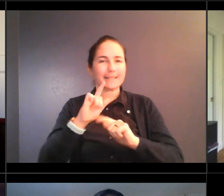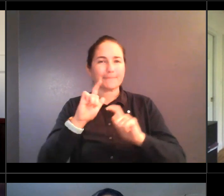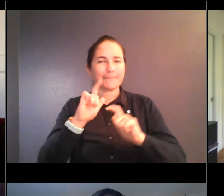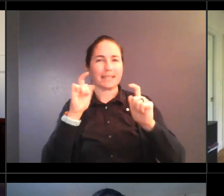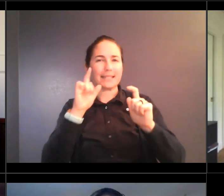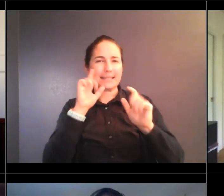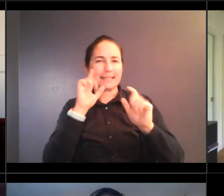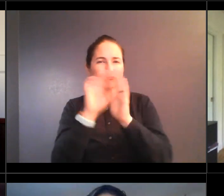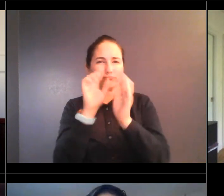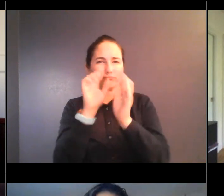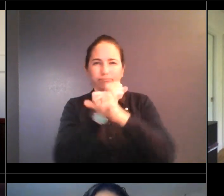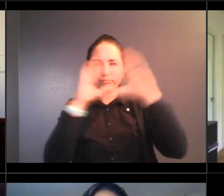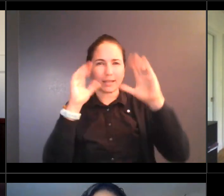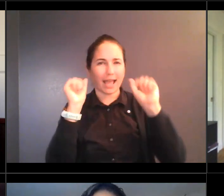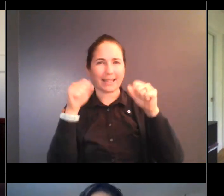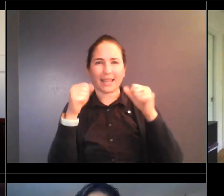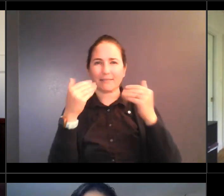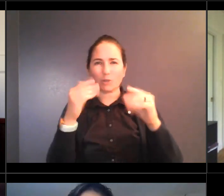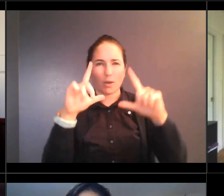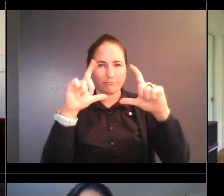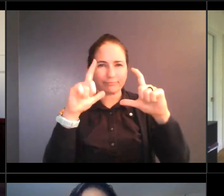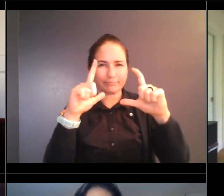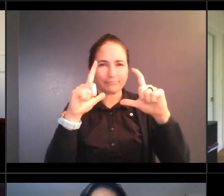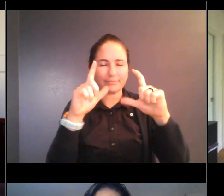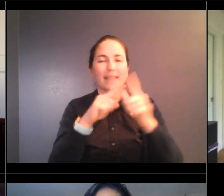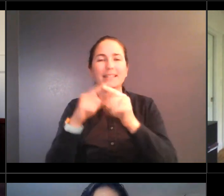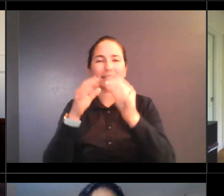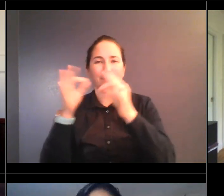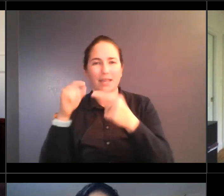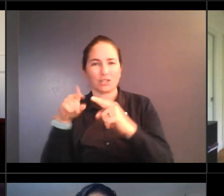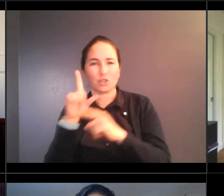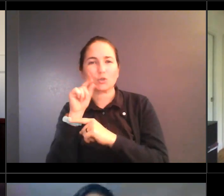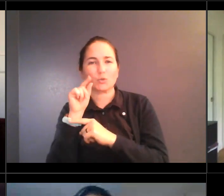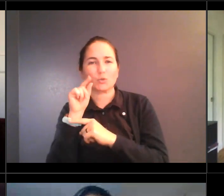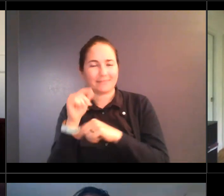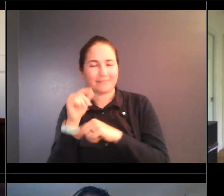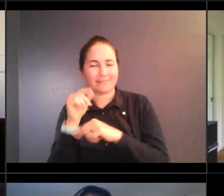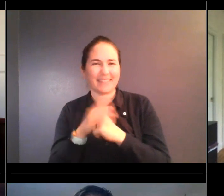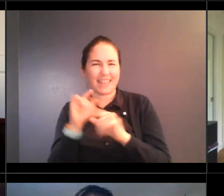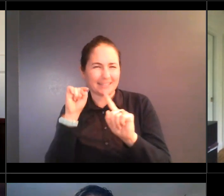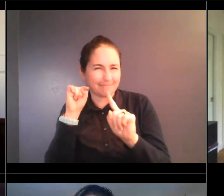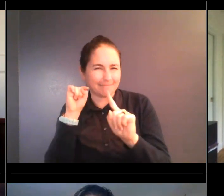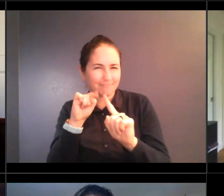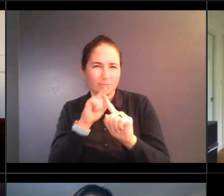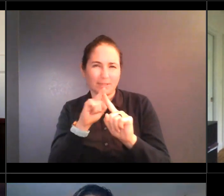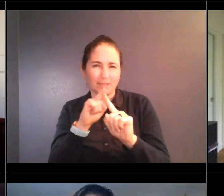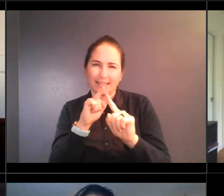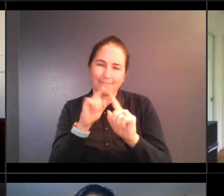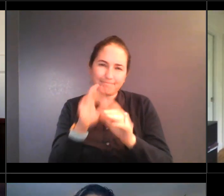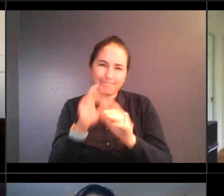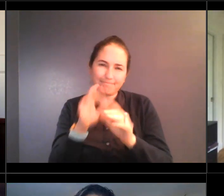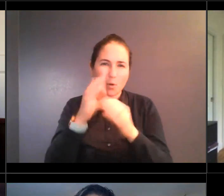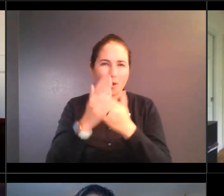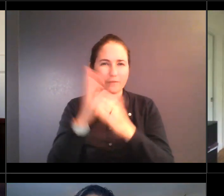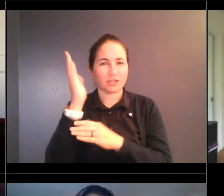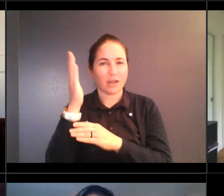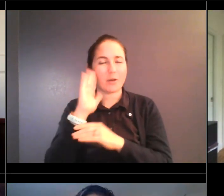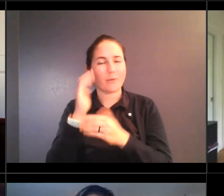image that I can snap a picture of and then explain in a tweet? This is the nugget of the talk, and it helps me actually focus on and